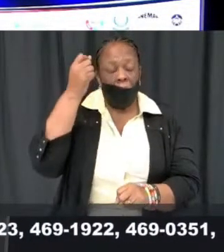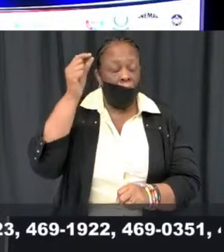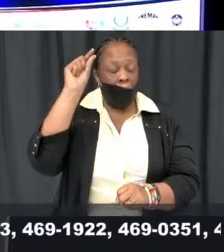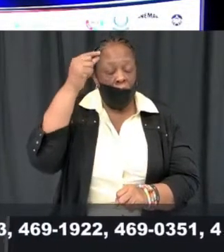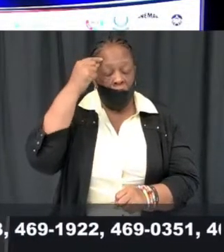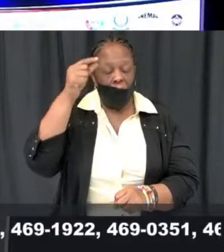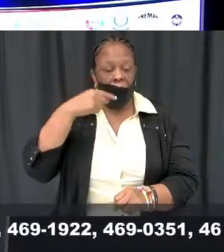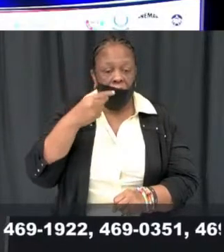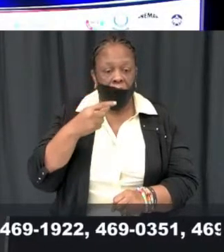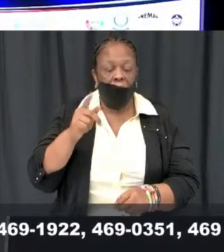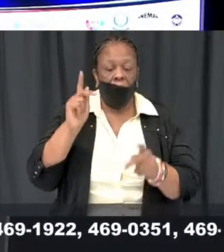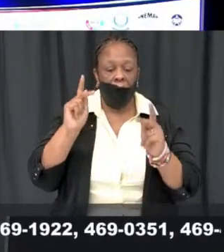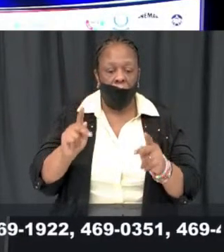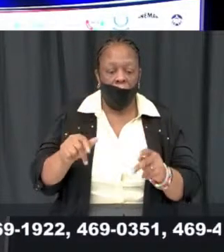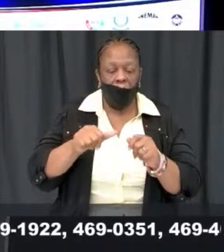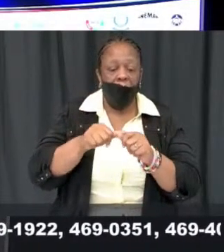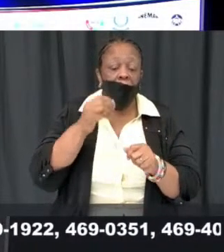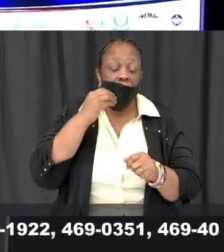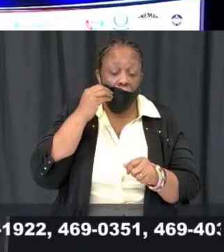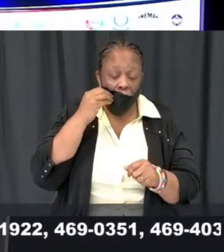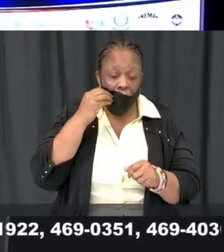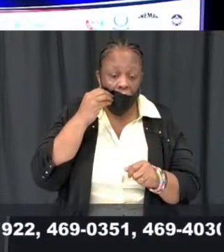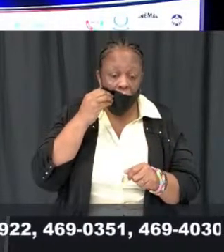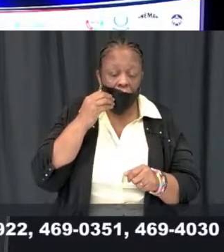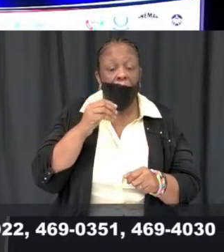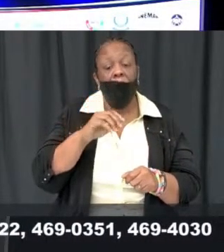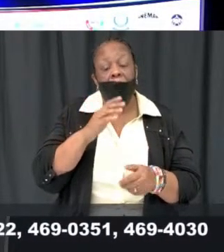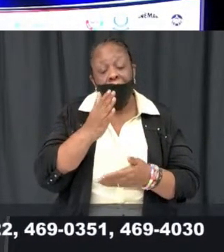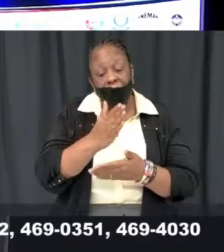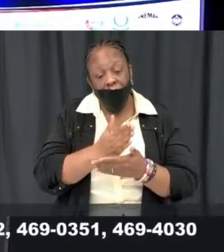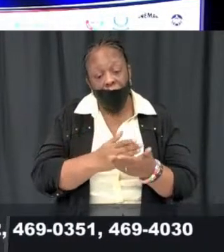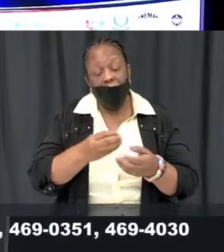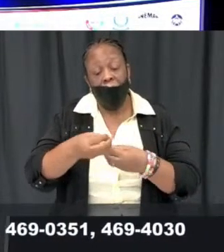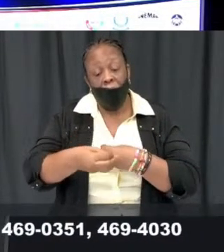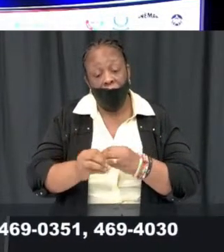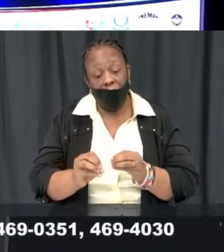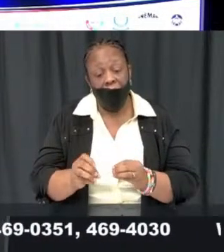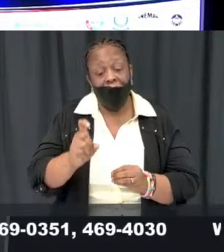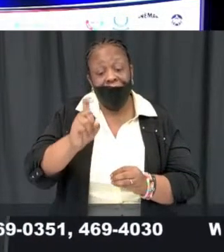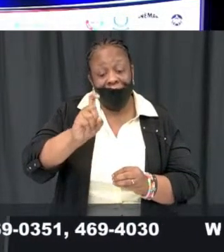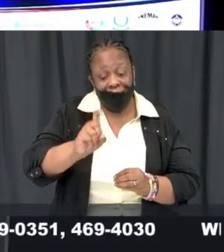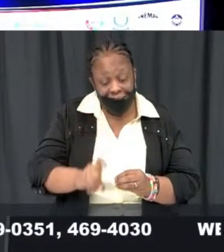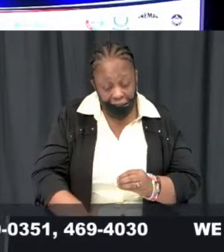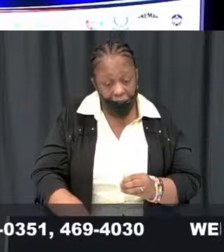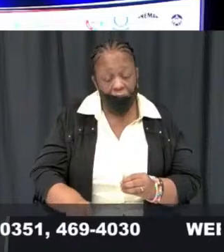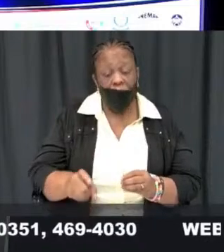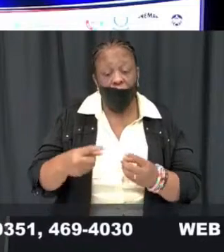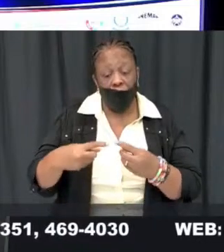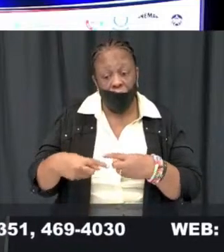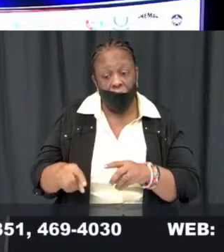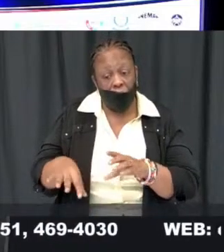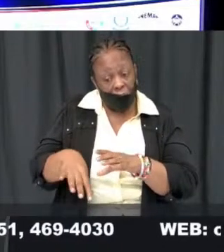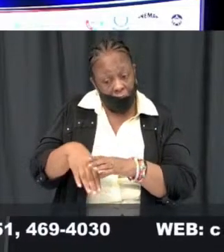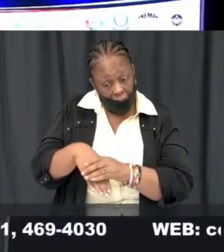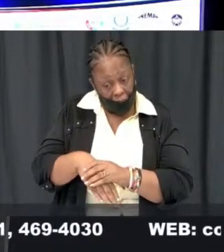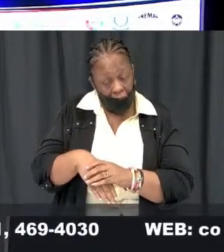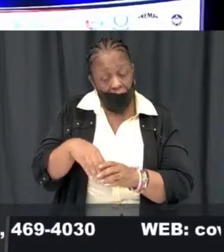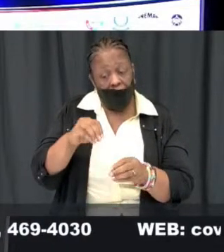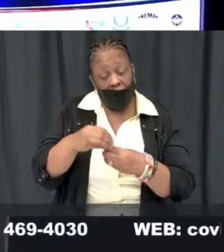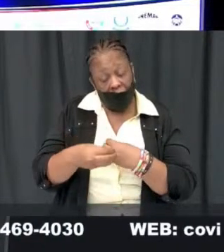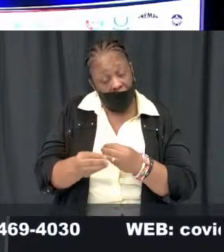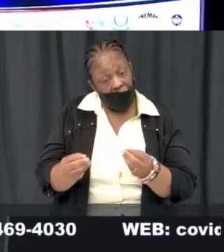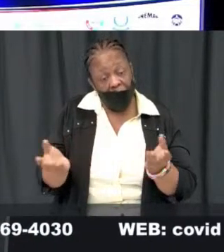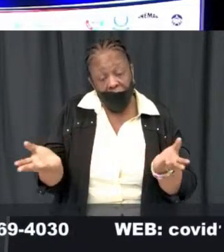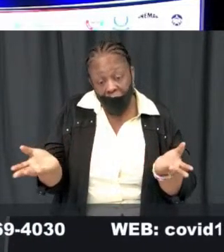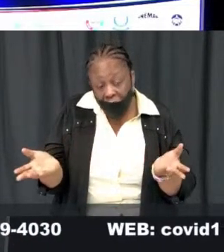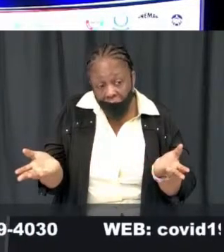authorization. We take this COVID-19 very, very seriously. It's